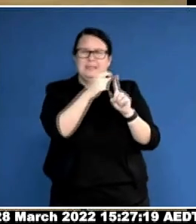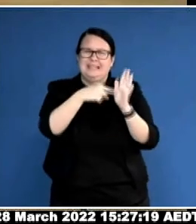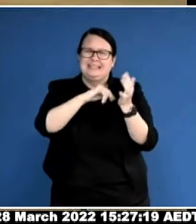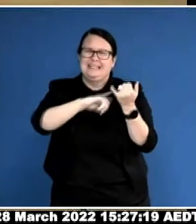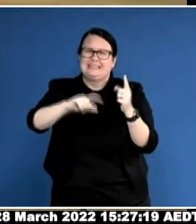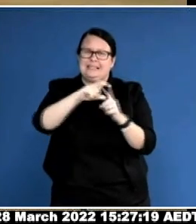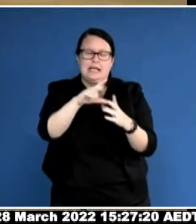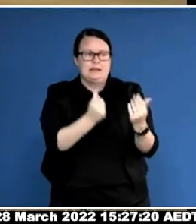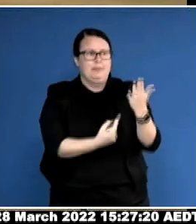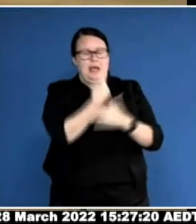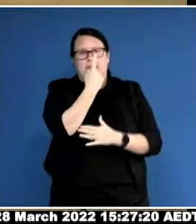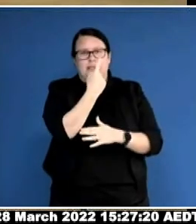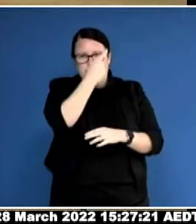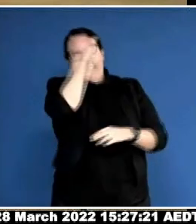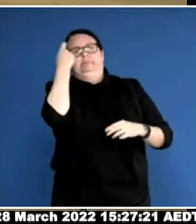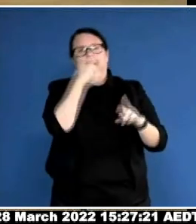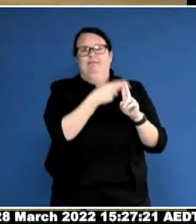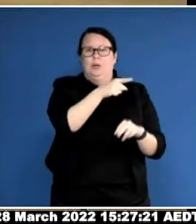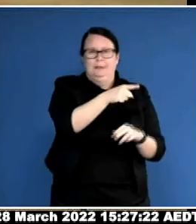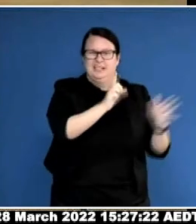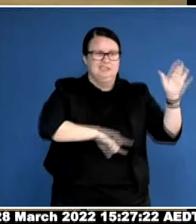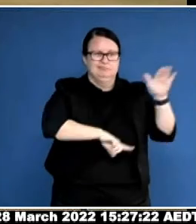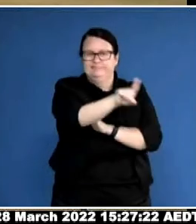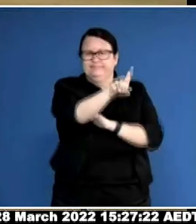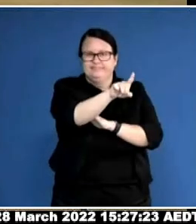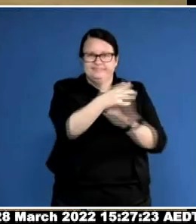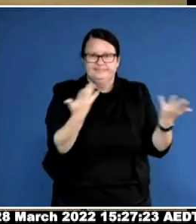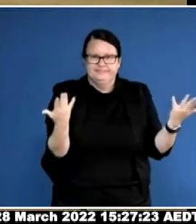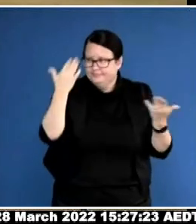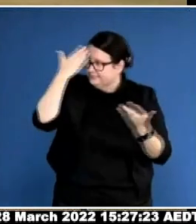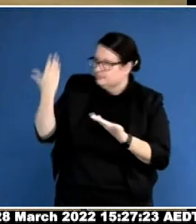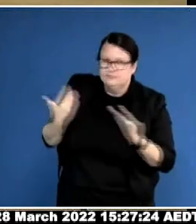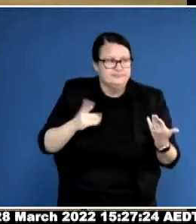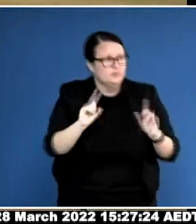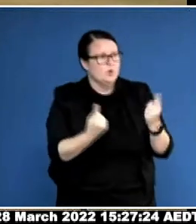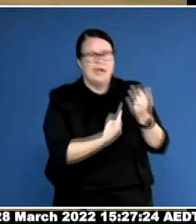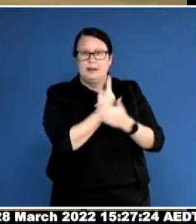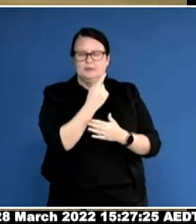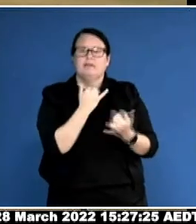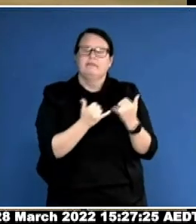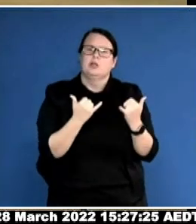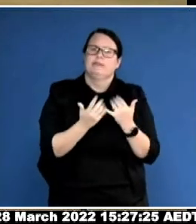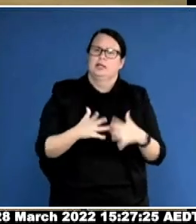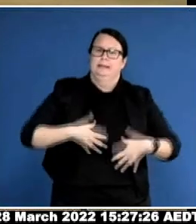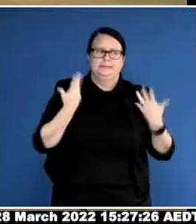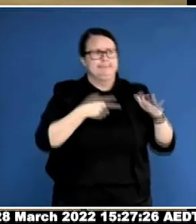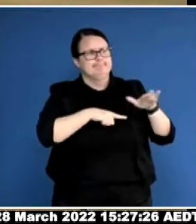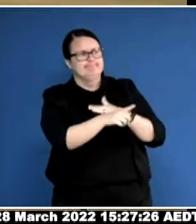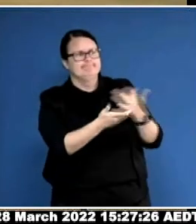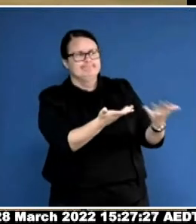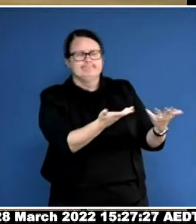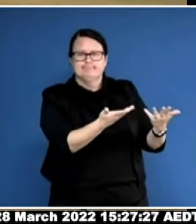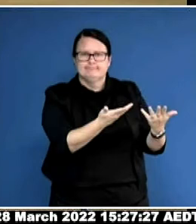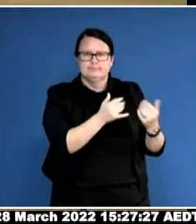incident that triggered it, and he just left without telling anyone. He just disappeared. That was very upsetting.